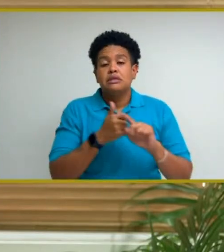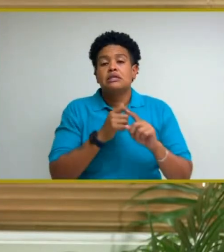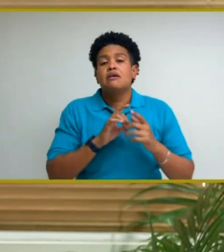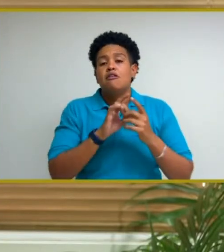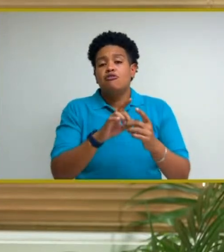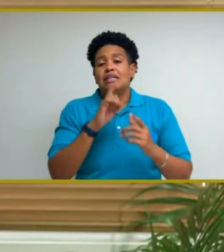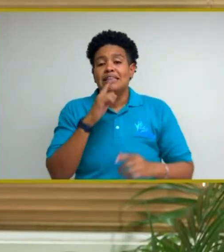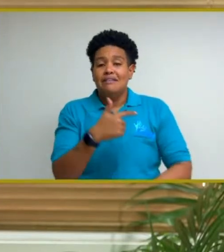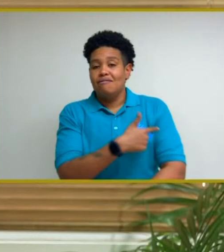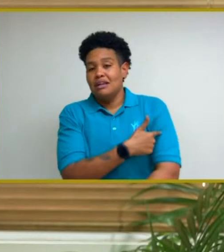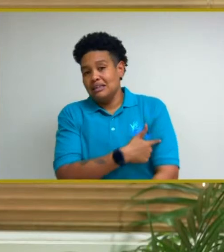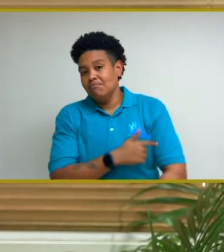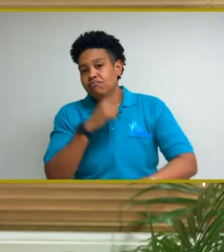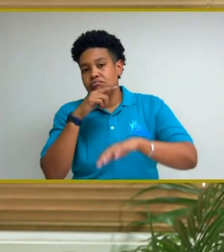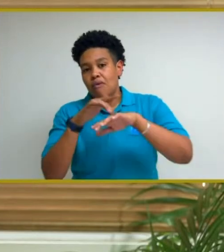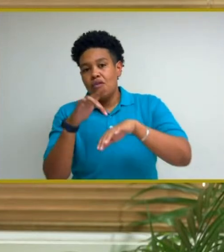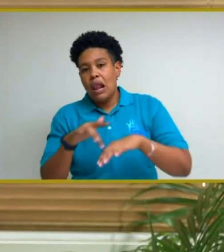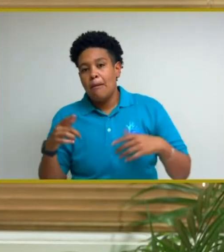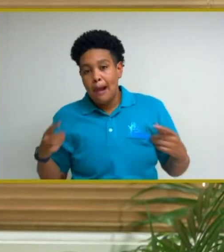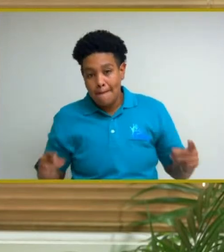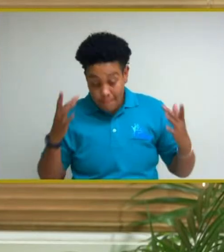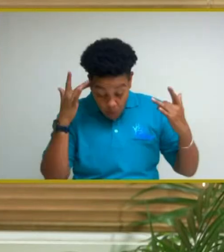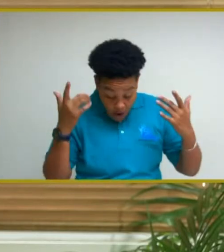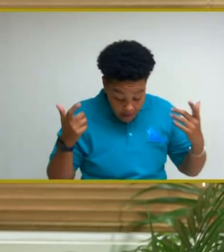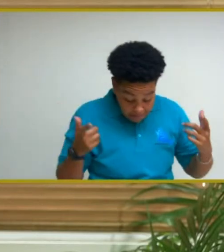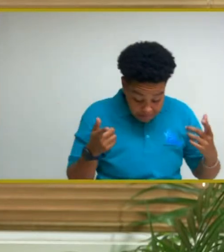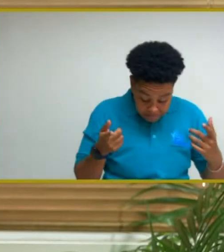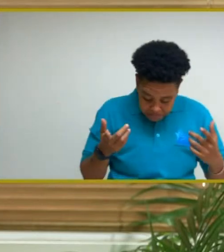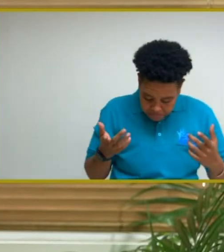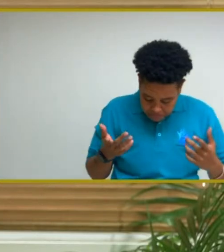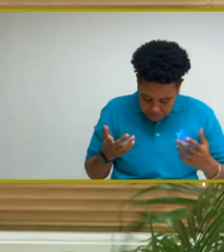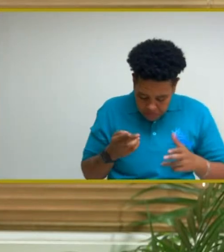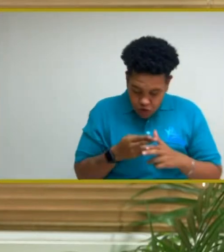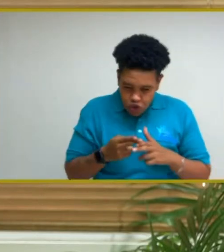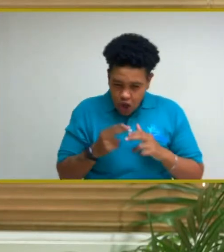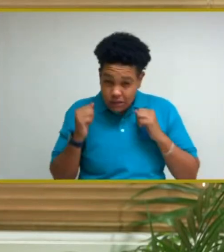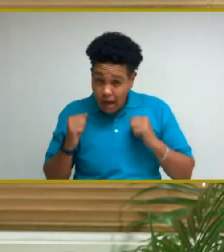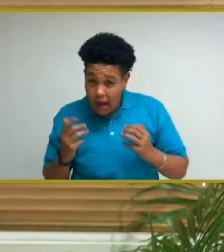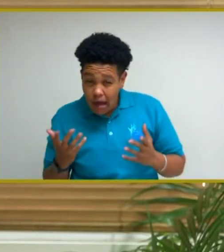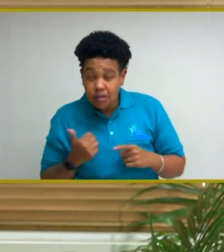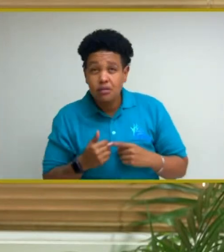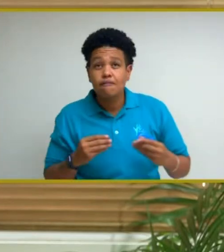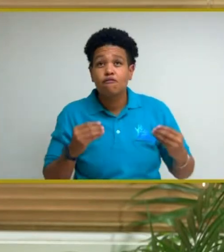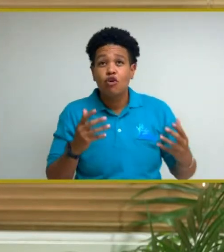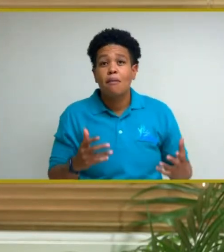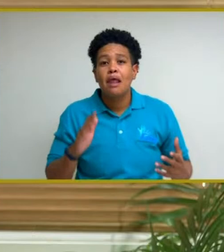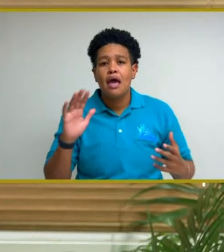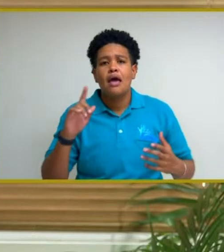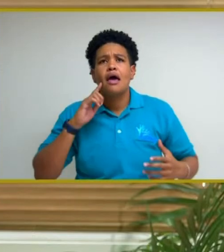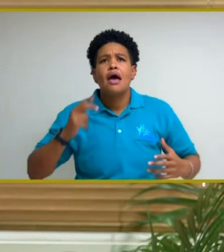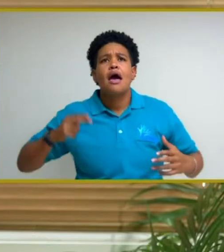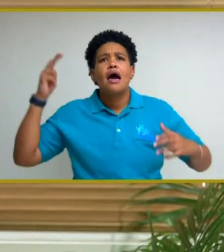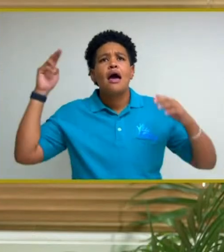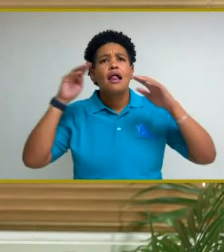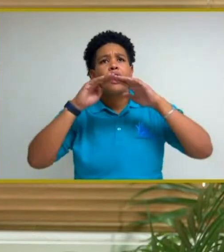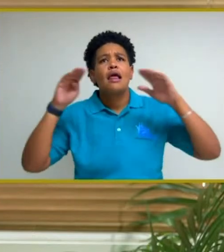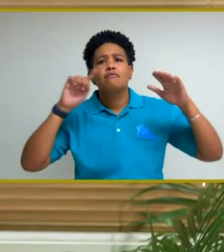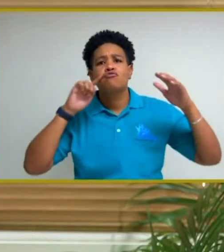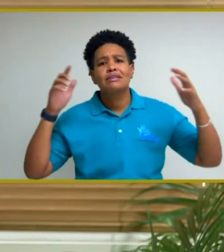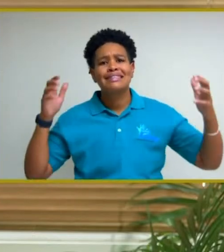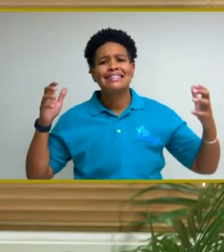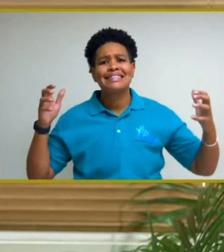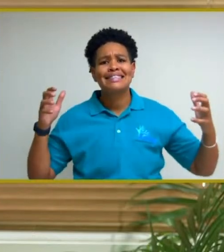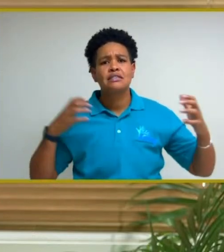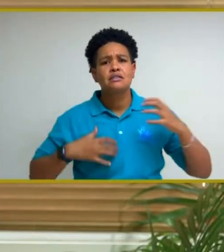vaccine availability because of the shortages in supply, high levels of demand,